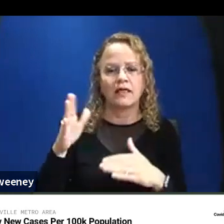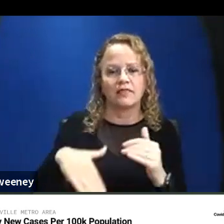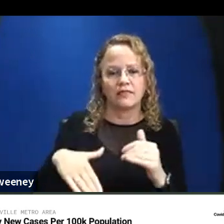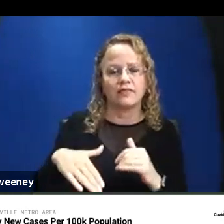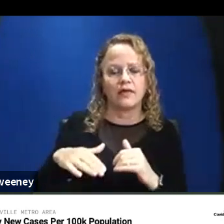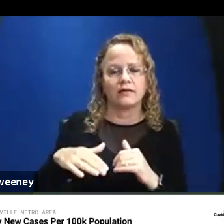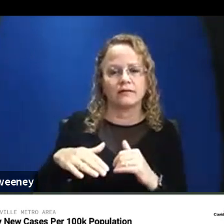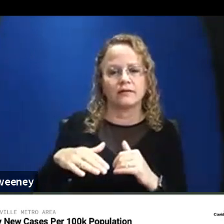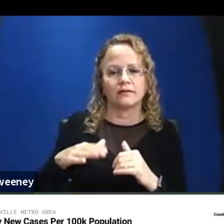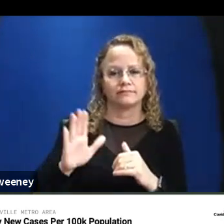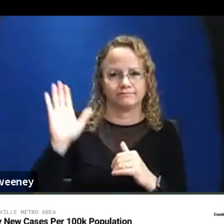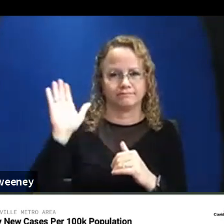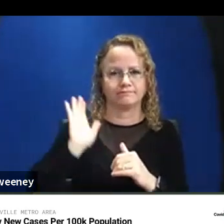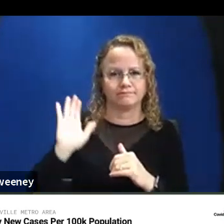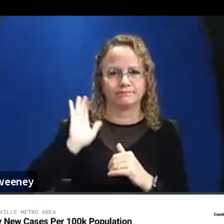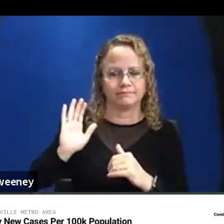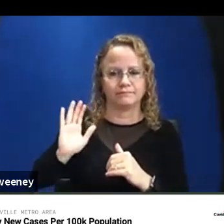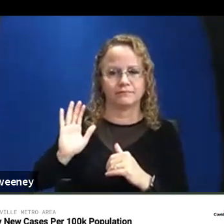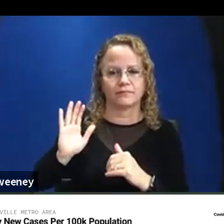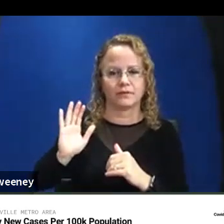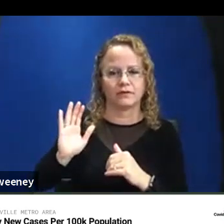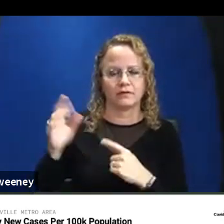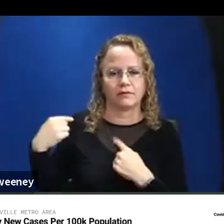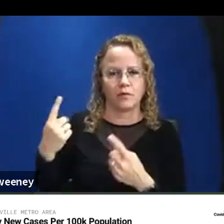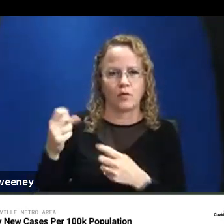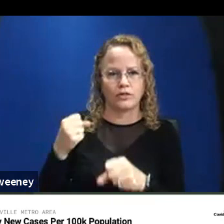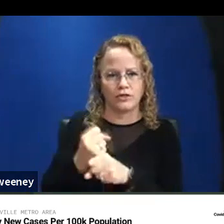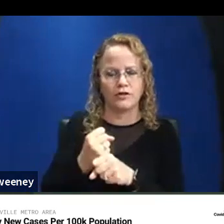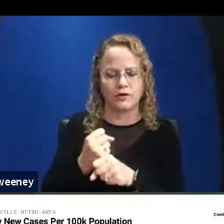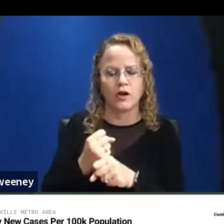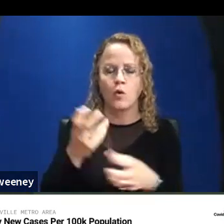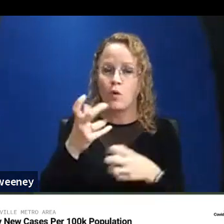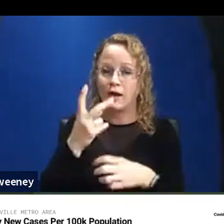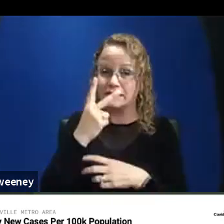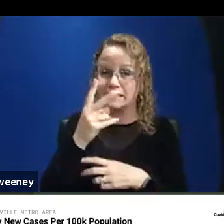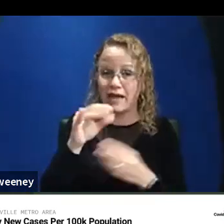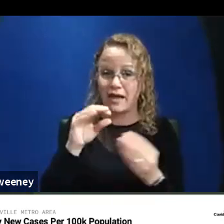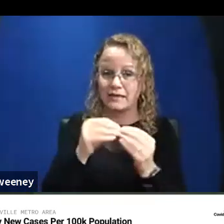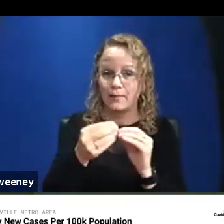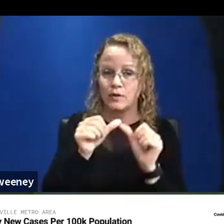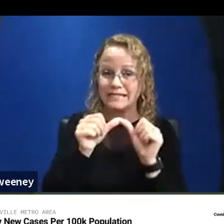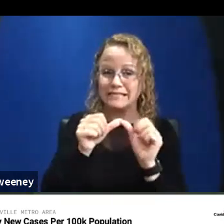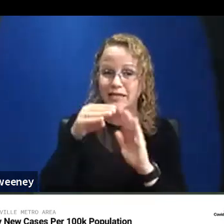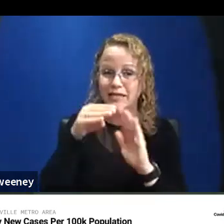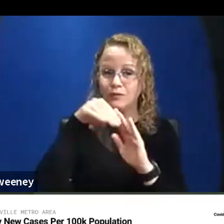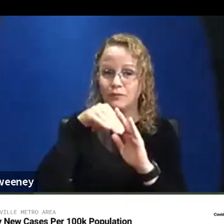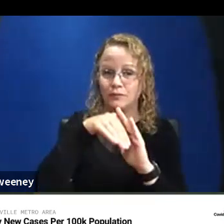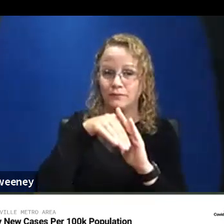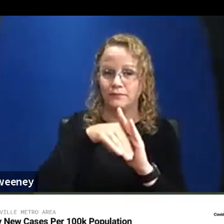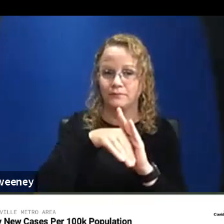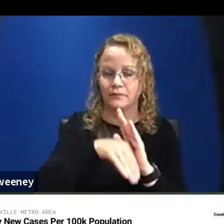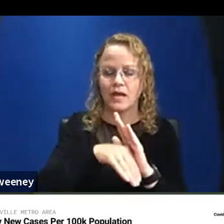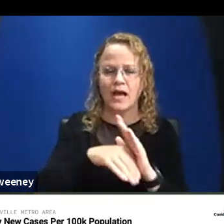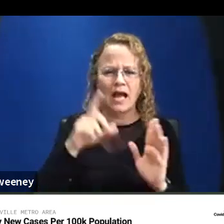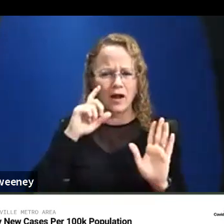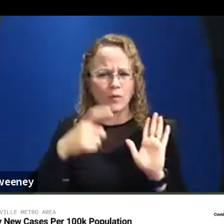were earlier in this year. We would like to see that number continue on that downward trajectory. I